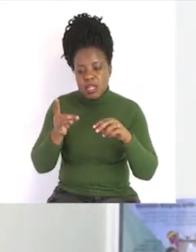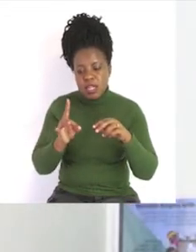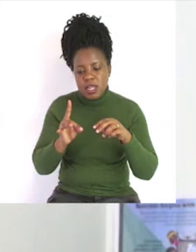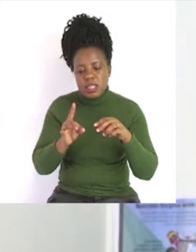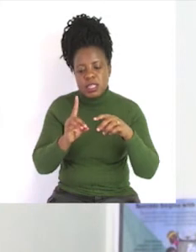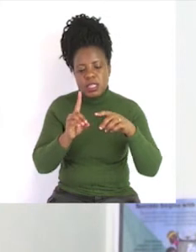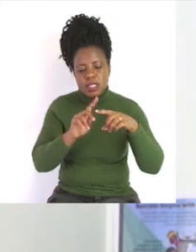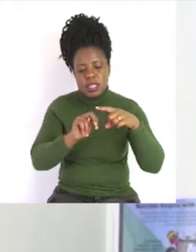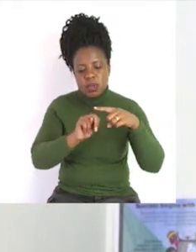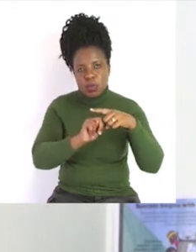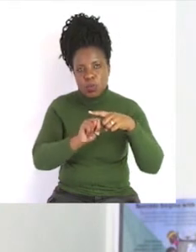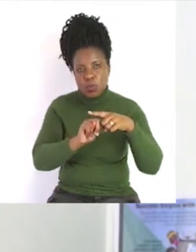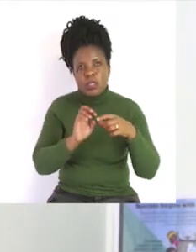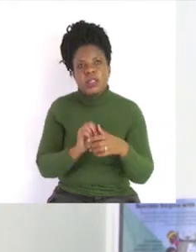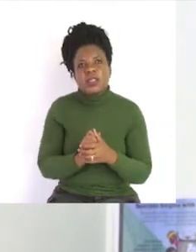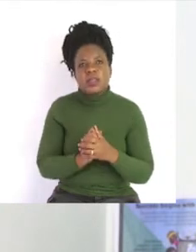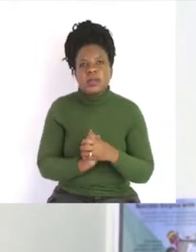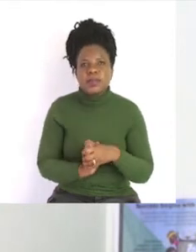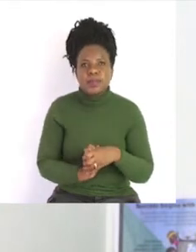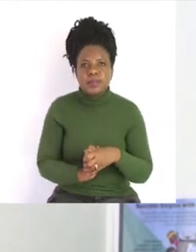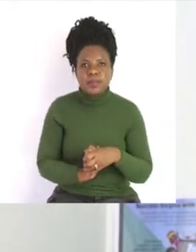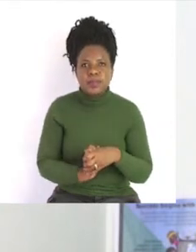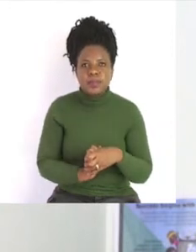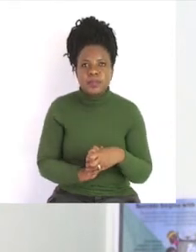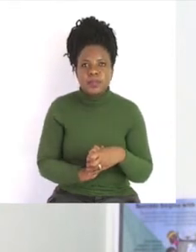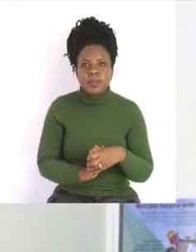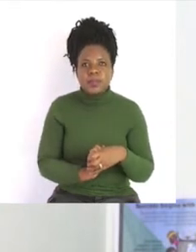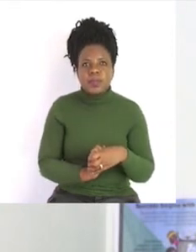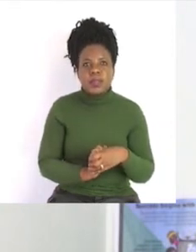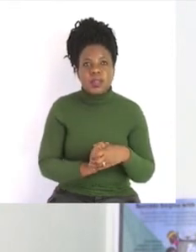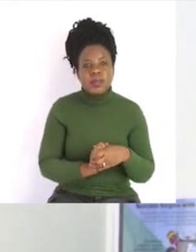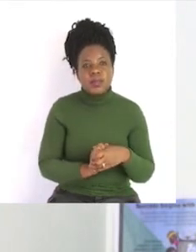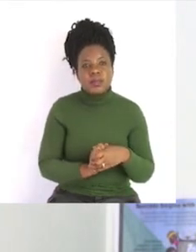This time around, before I give you the hint,